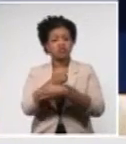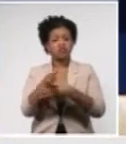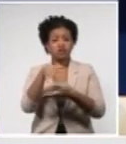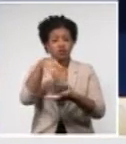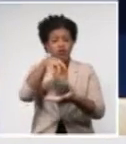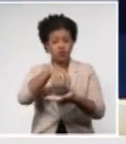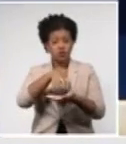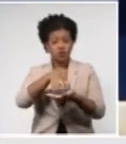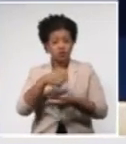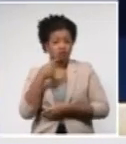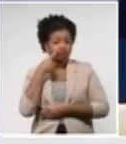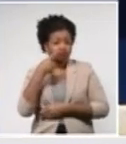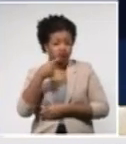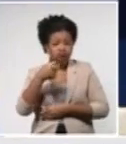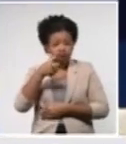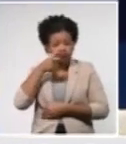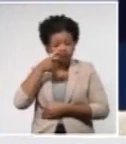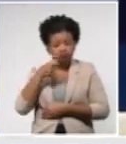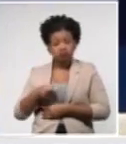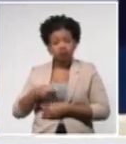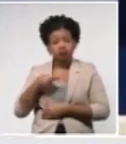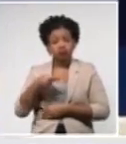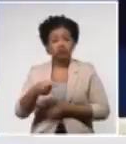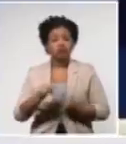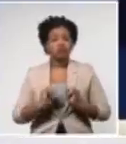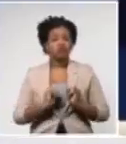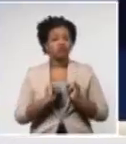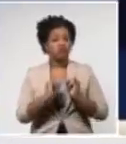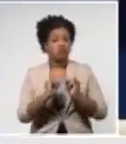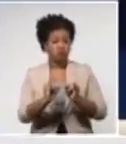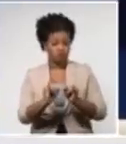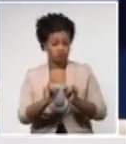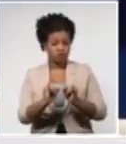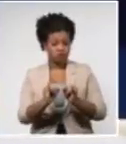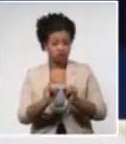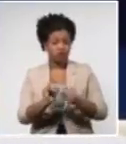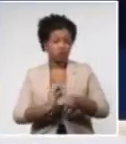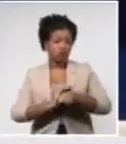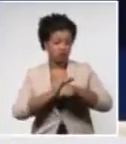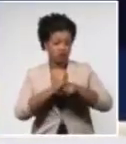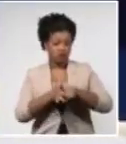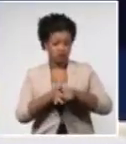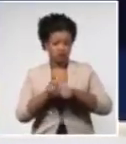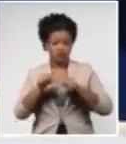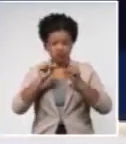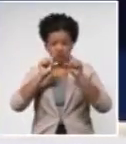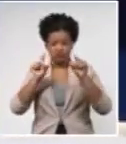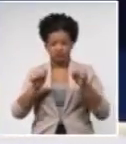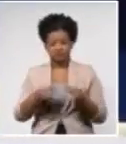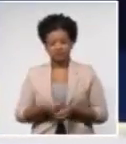everybody who tune in every day from different places in our country.